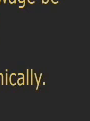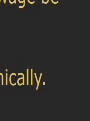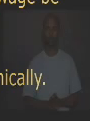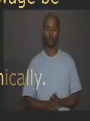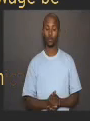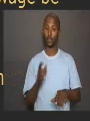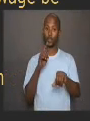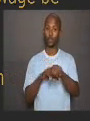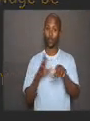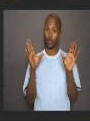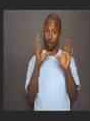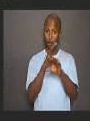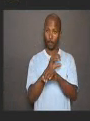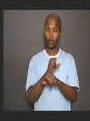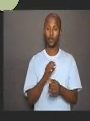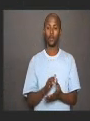Time's up!